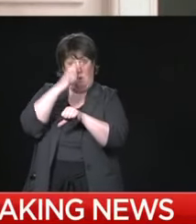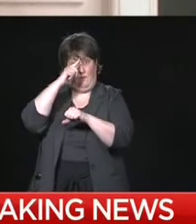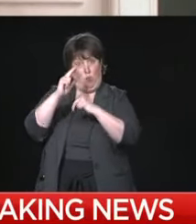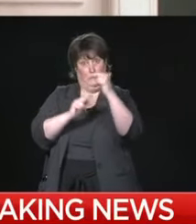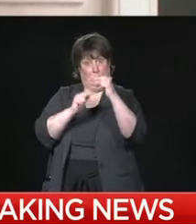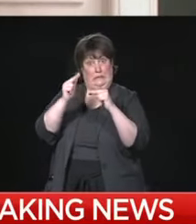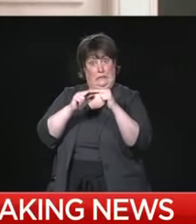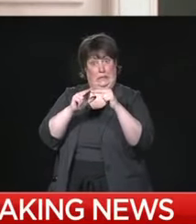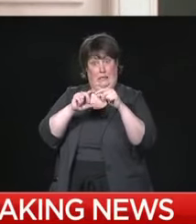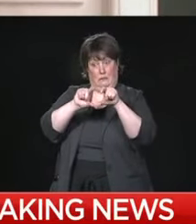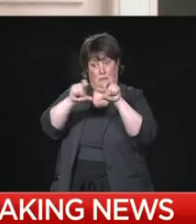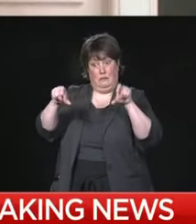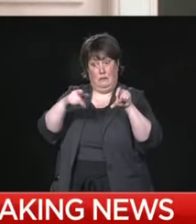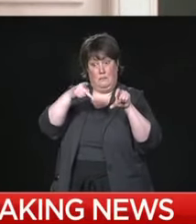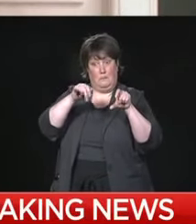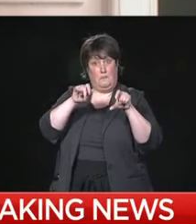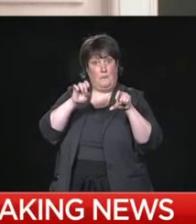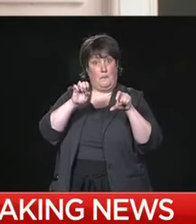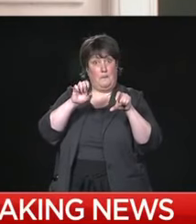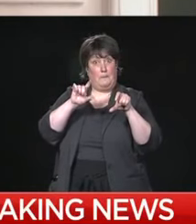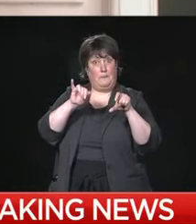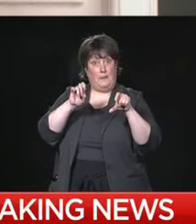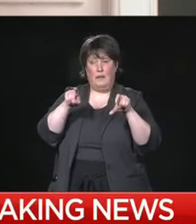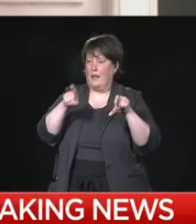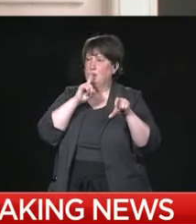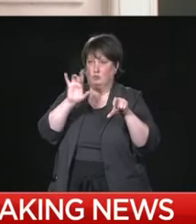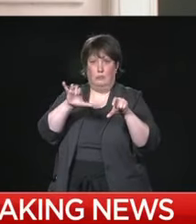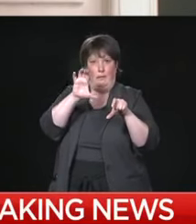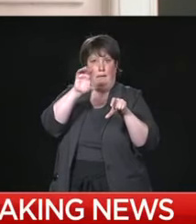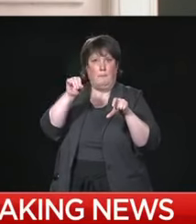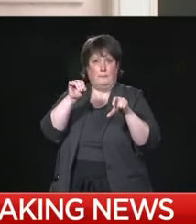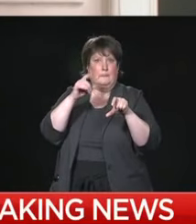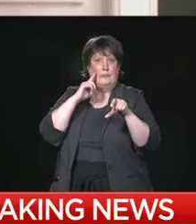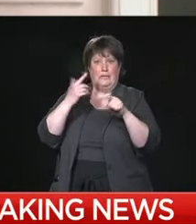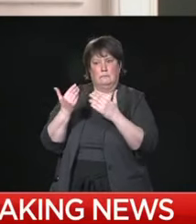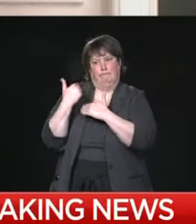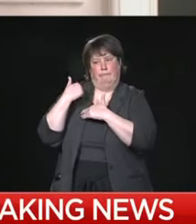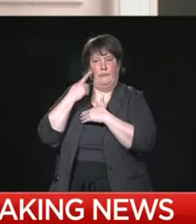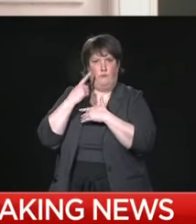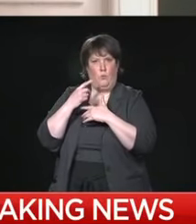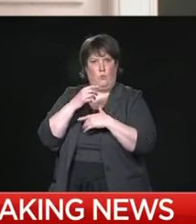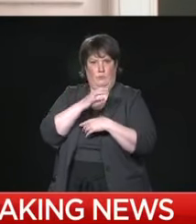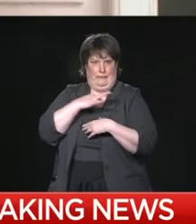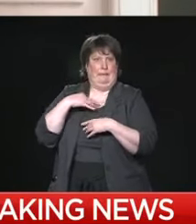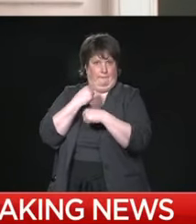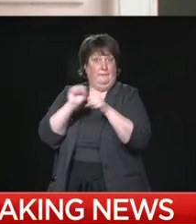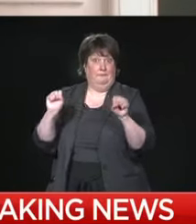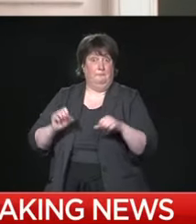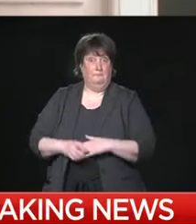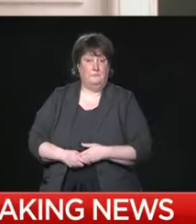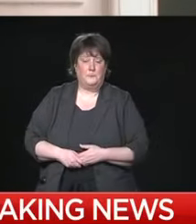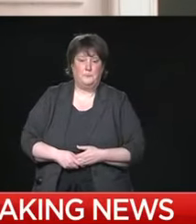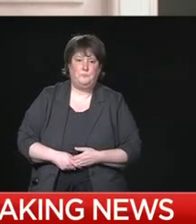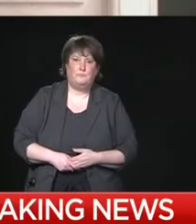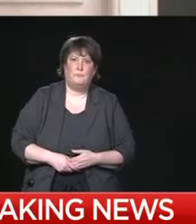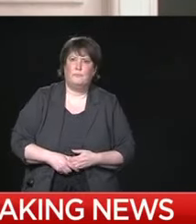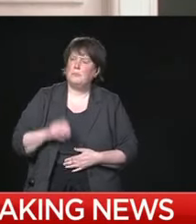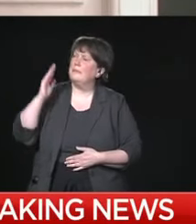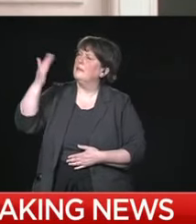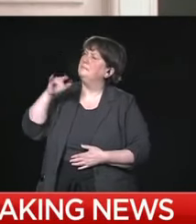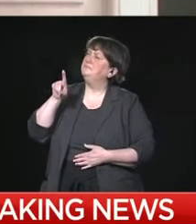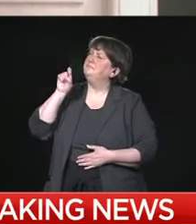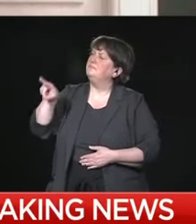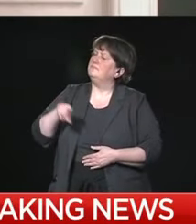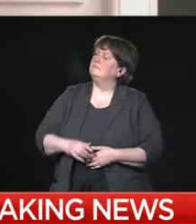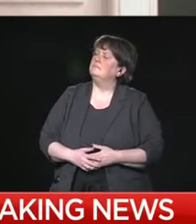confident that the company is making all necessary, taking all necessary steps to ensure safety. In English? Oh, no, I have